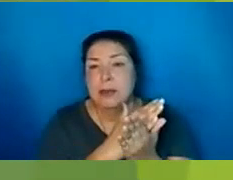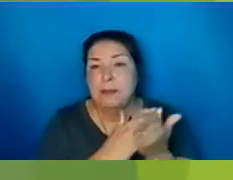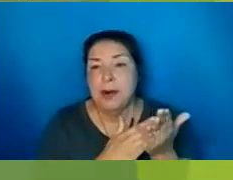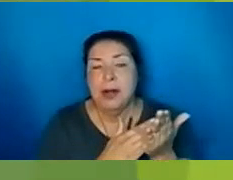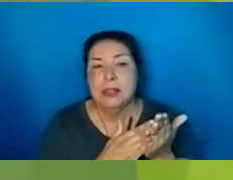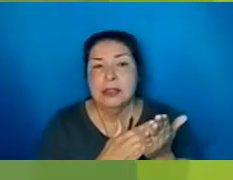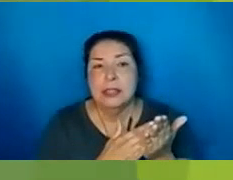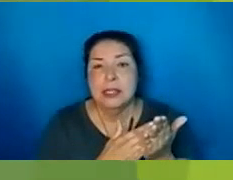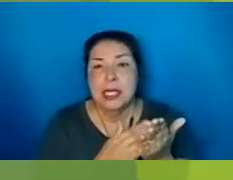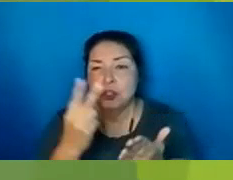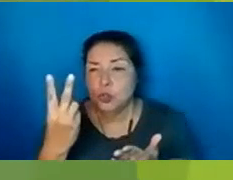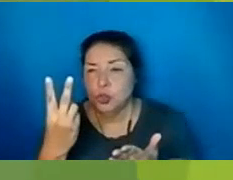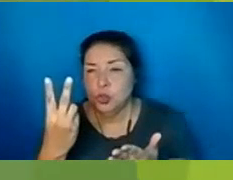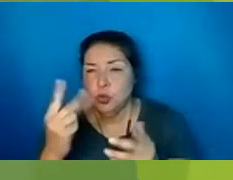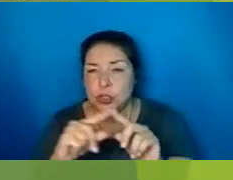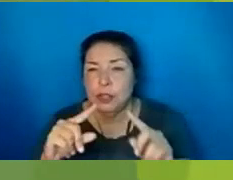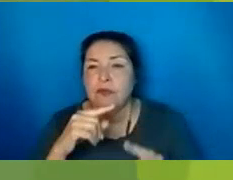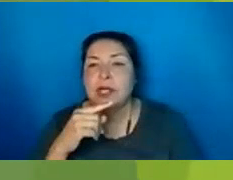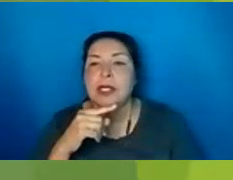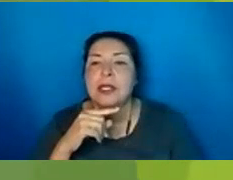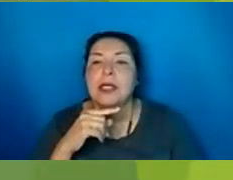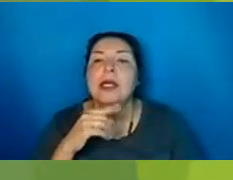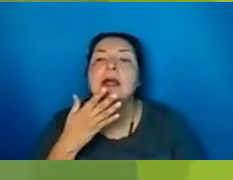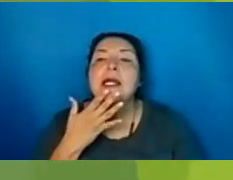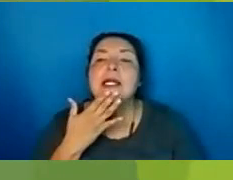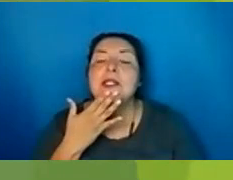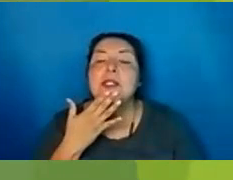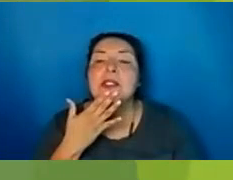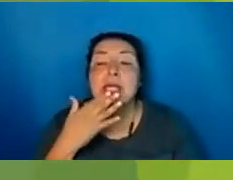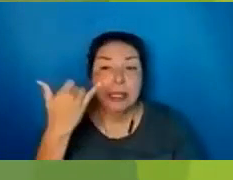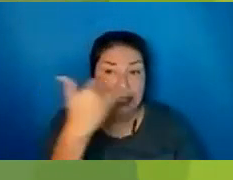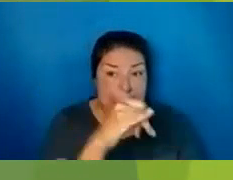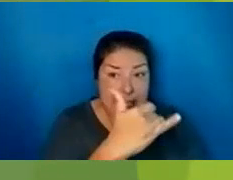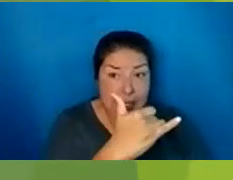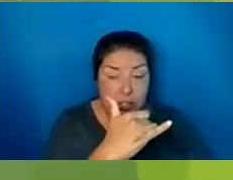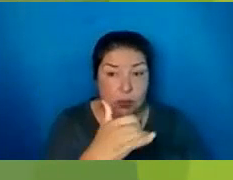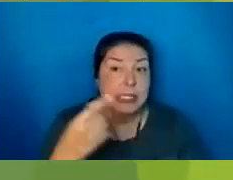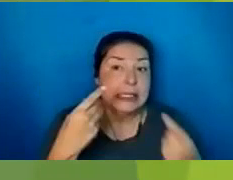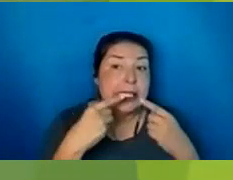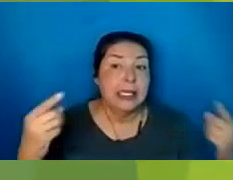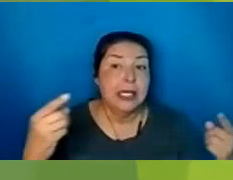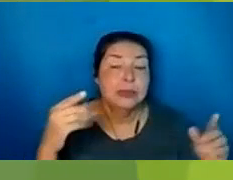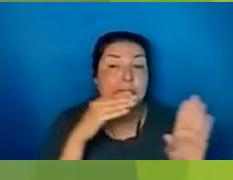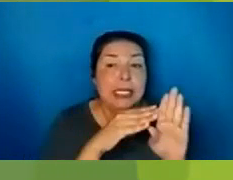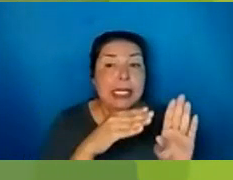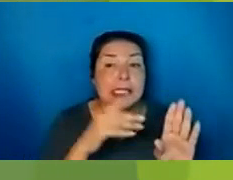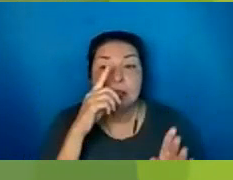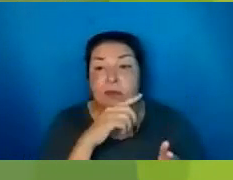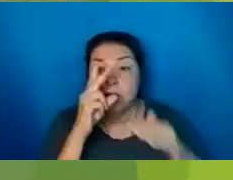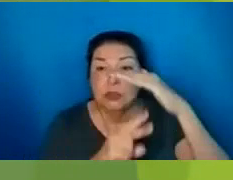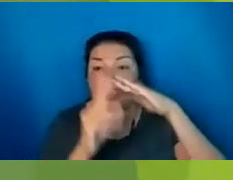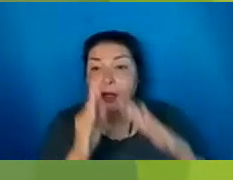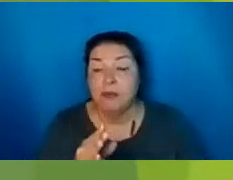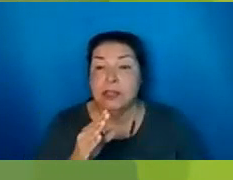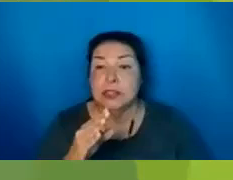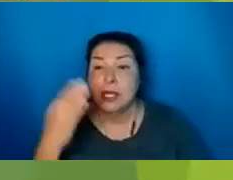thing in two different colors. The yellow is the announcement against the false prophets. The